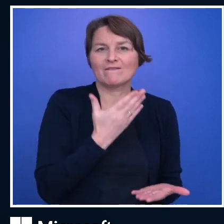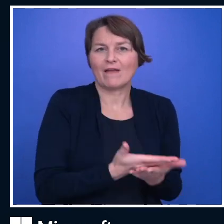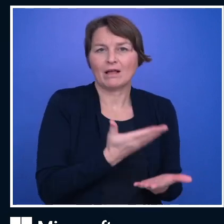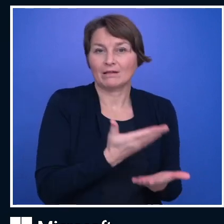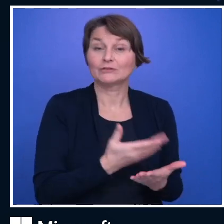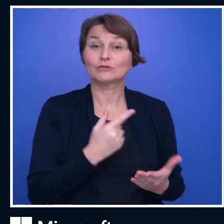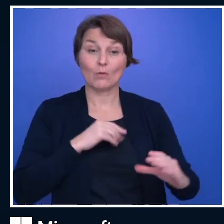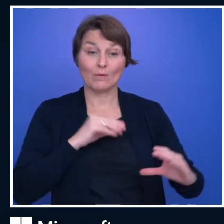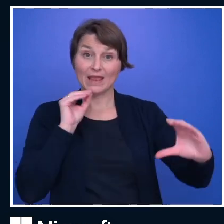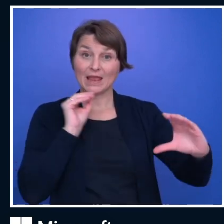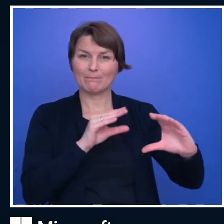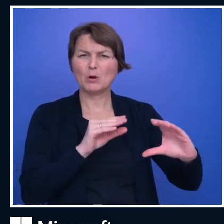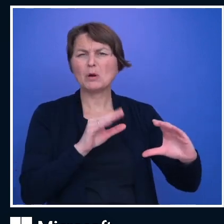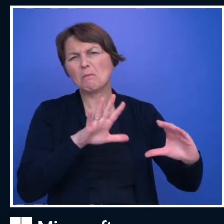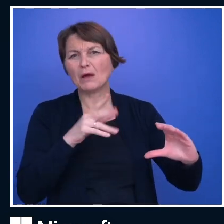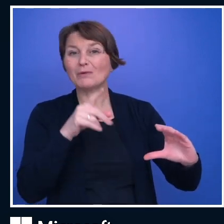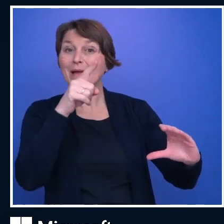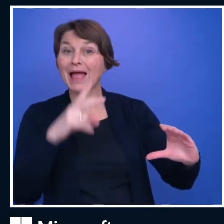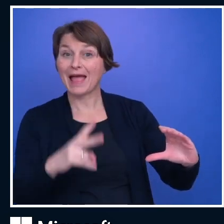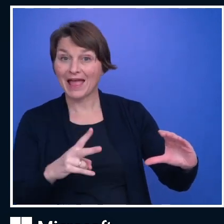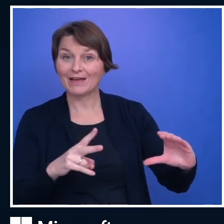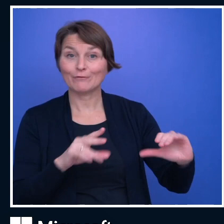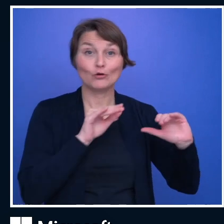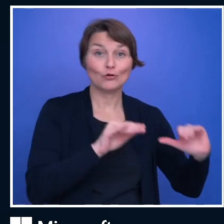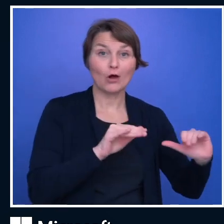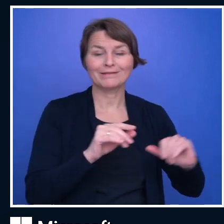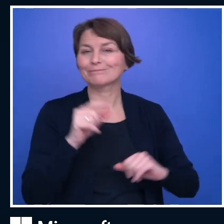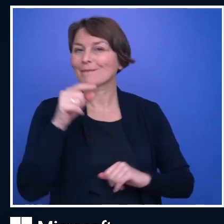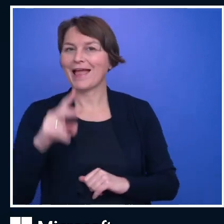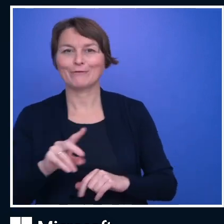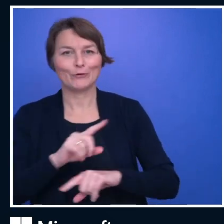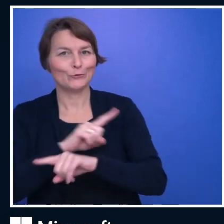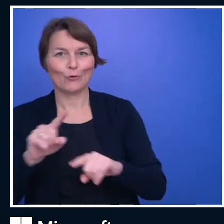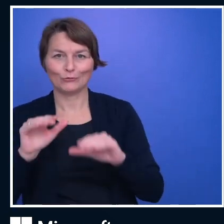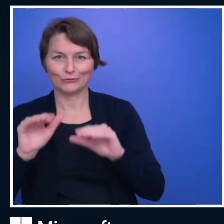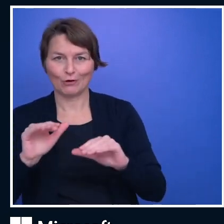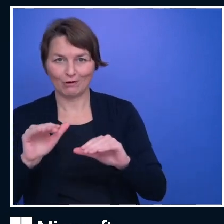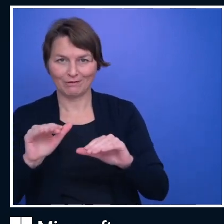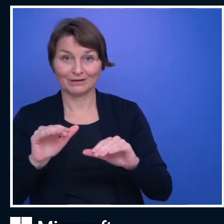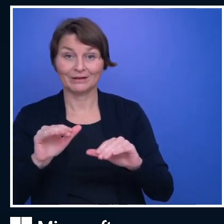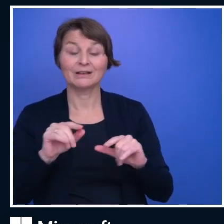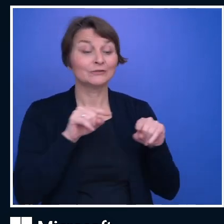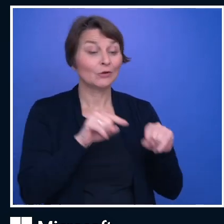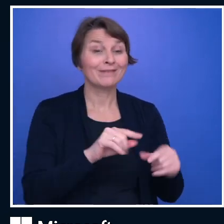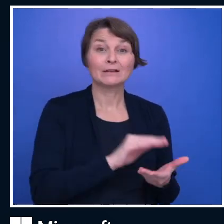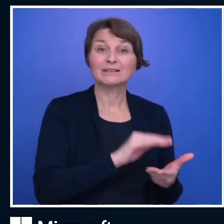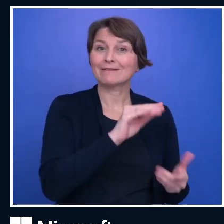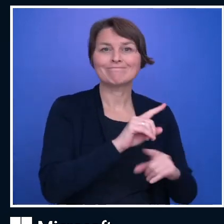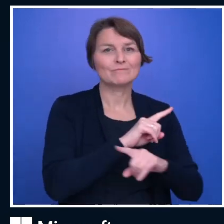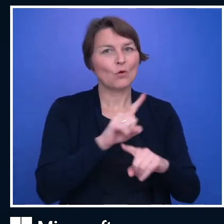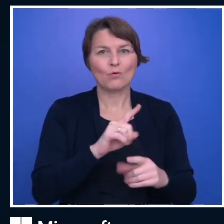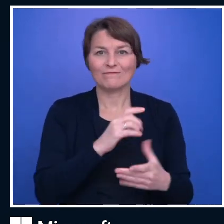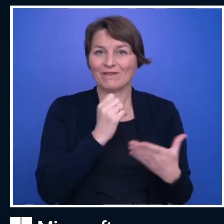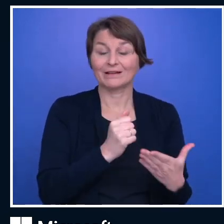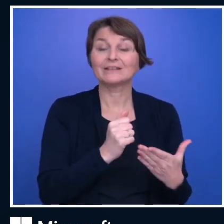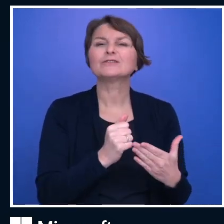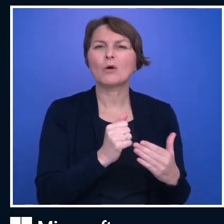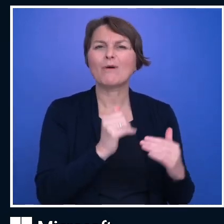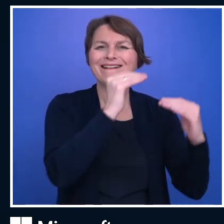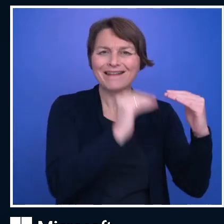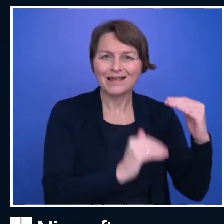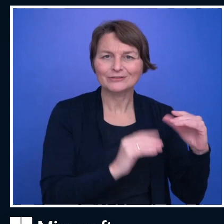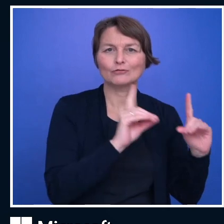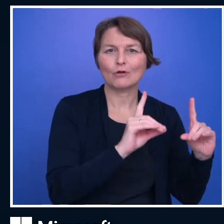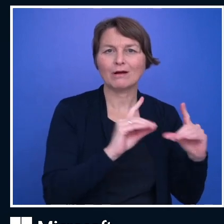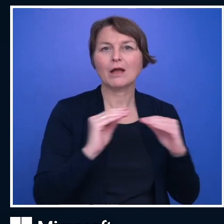them are dogs and half of them are not dogs. So say your data set is not balanced and you have more dogs and less cats. And you might argue